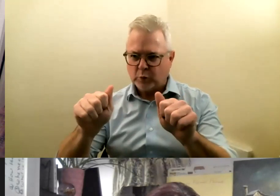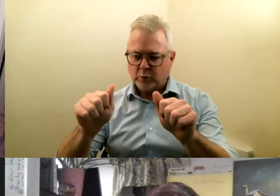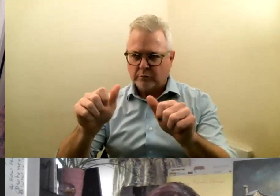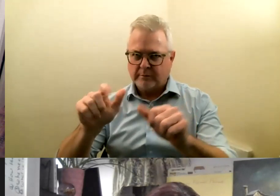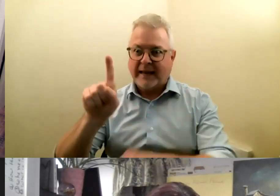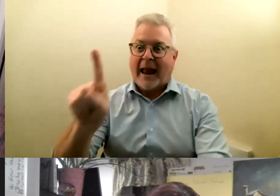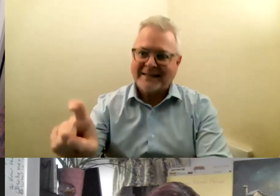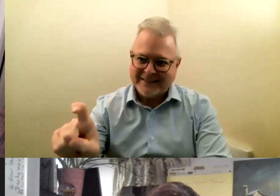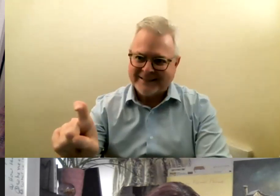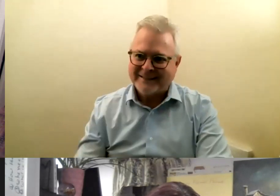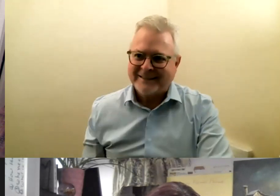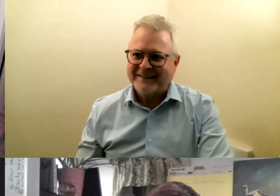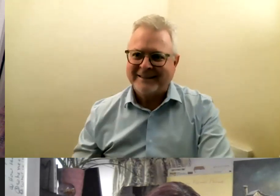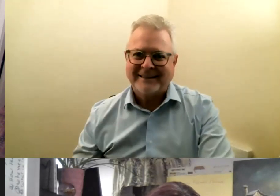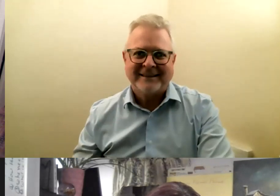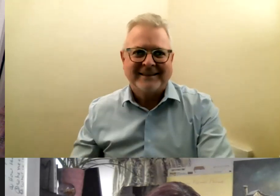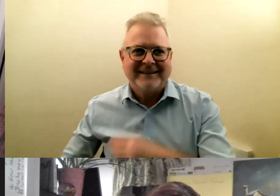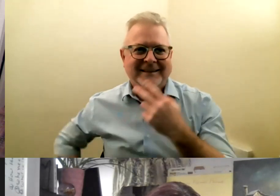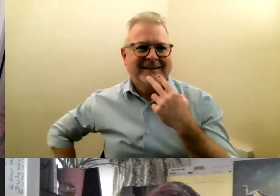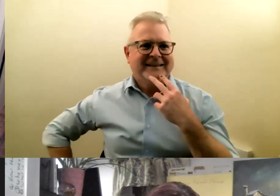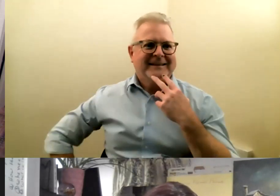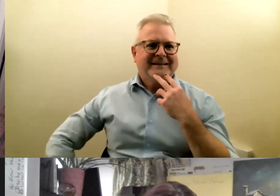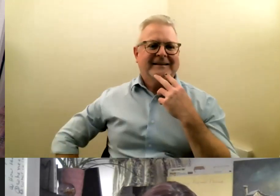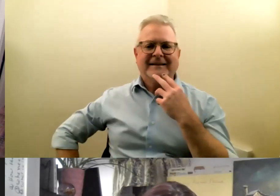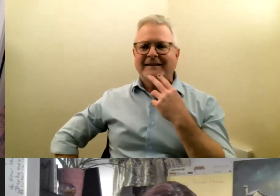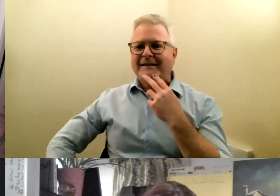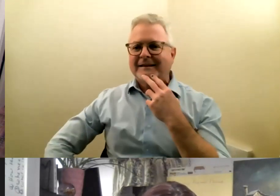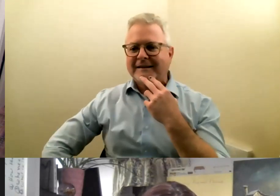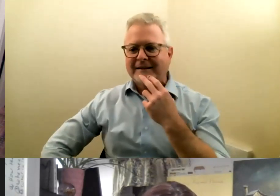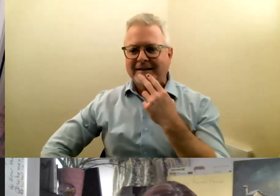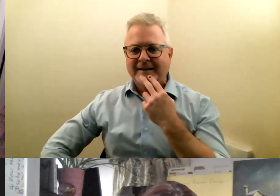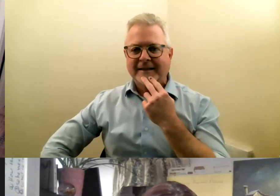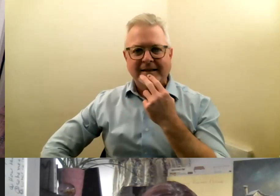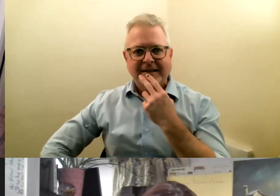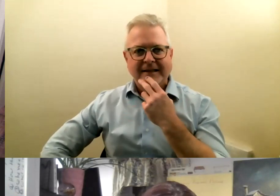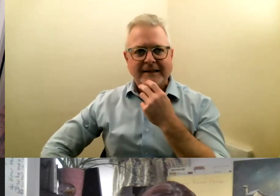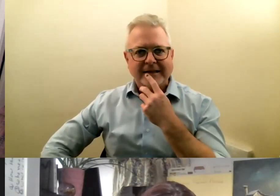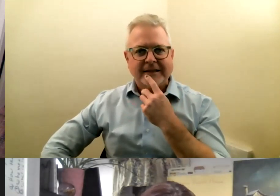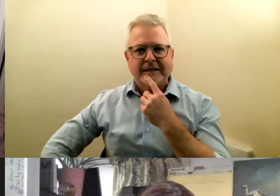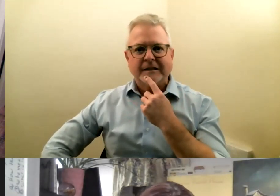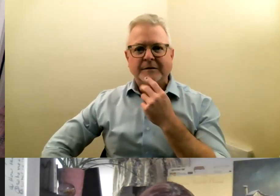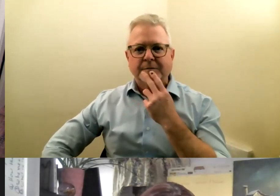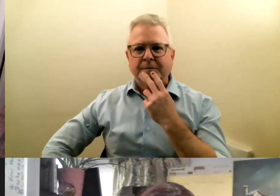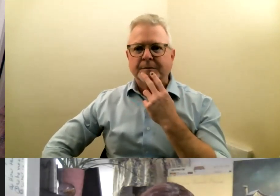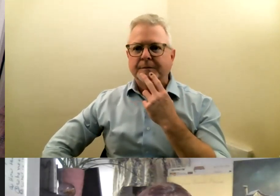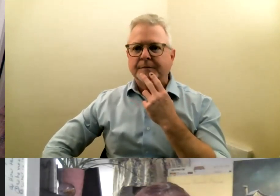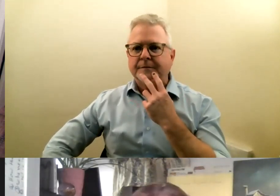could follow where I'm going with this and come up with an answer for me.